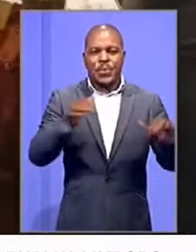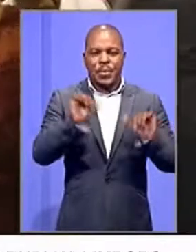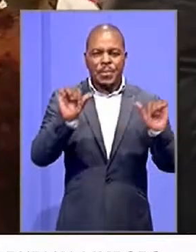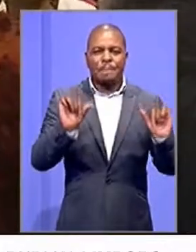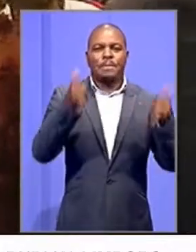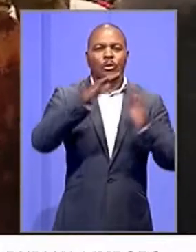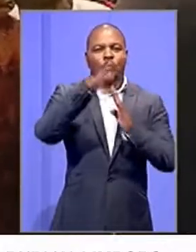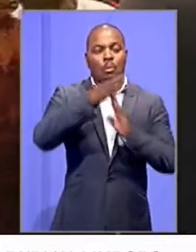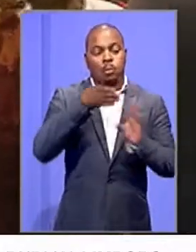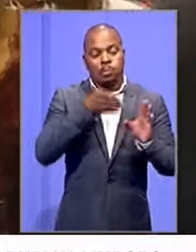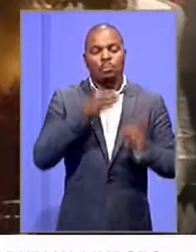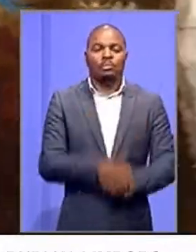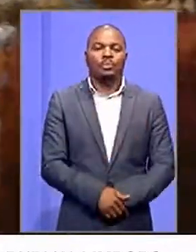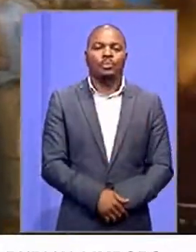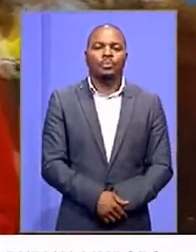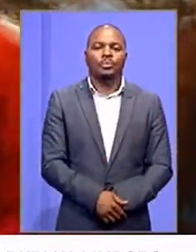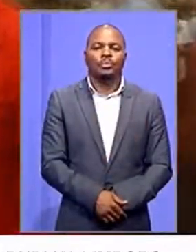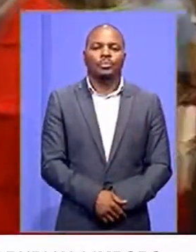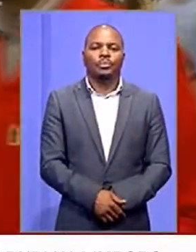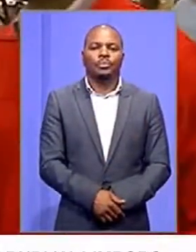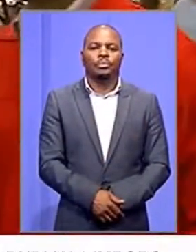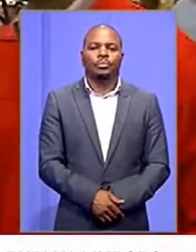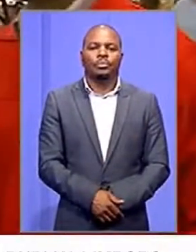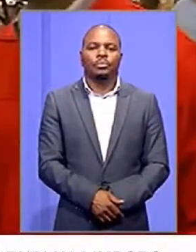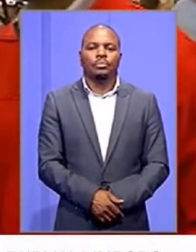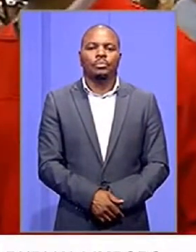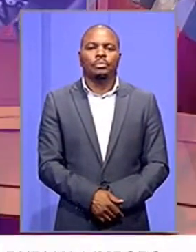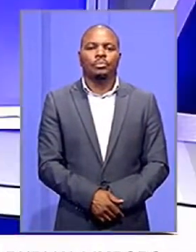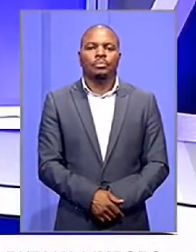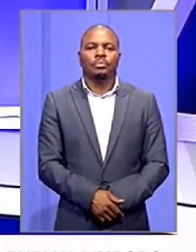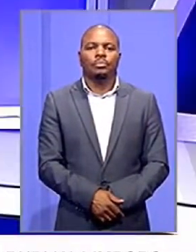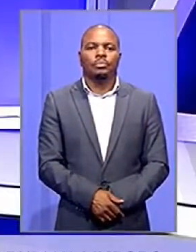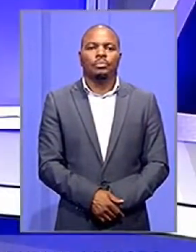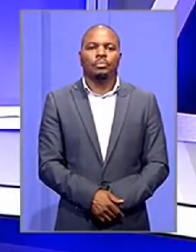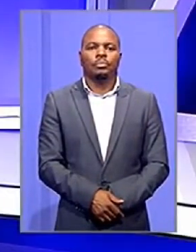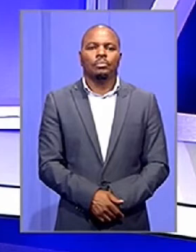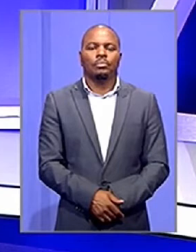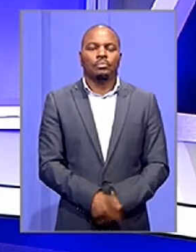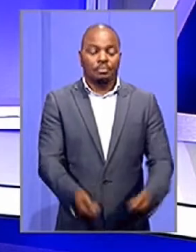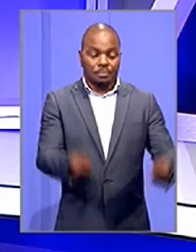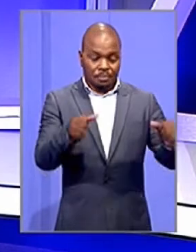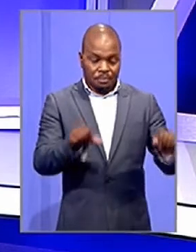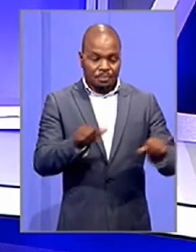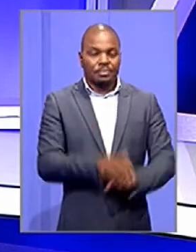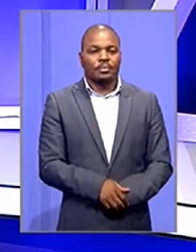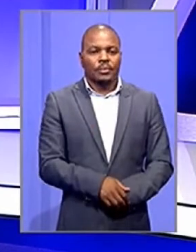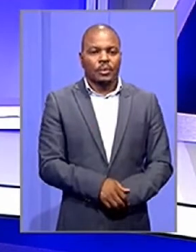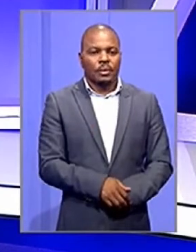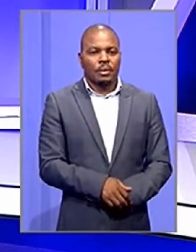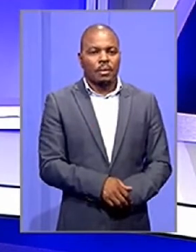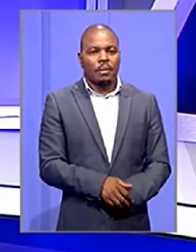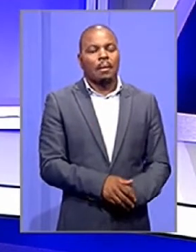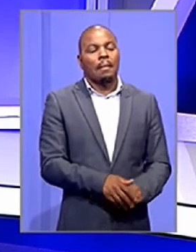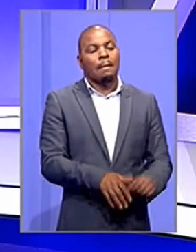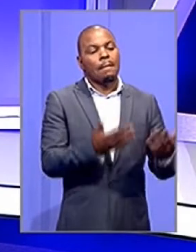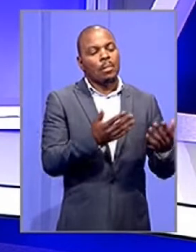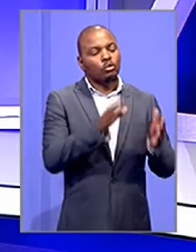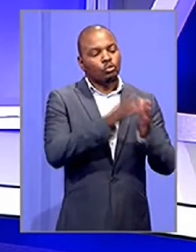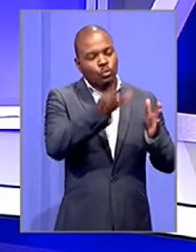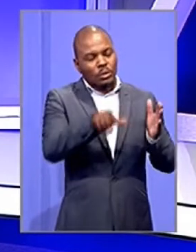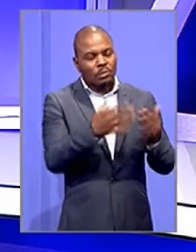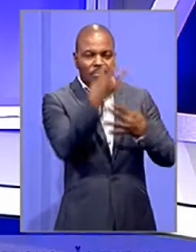Mahlatsi Phaladi wa ditaba tša SABC Polokwane. ka go le lengwe ba go legwa ba ngwadile go ditlhahlobo